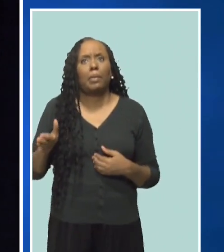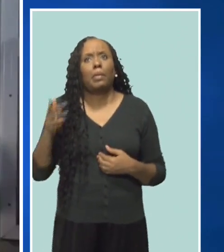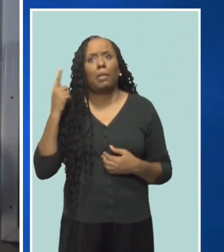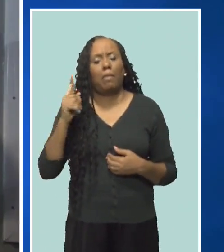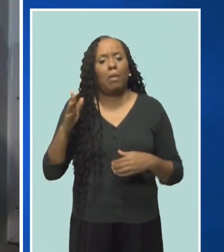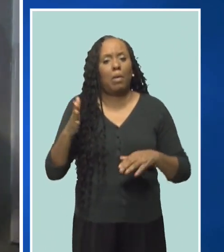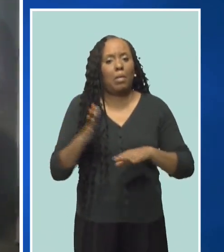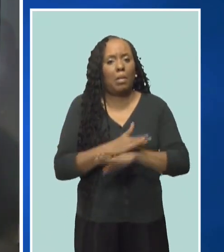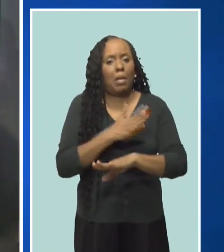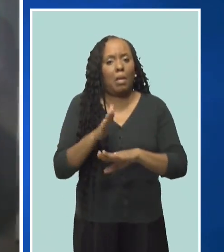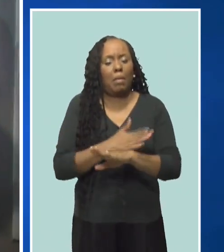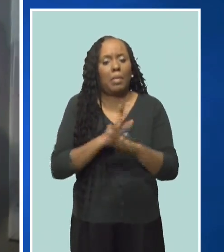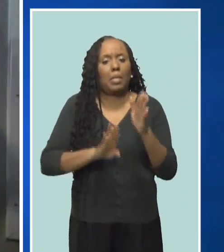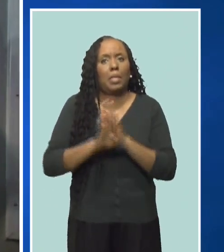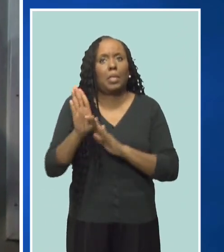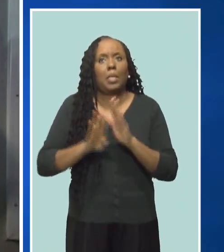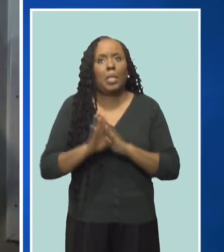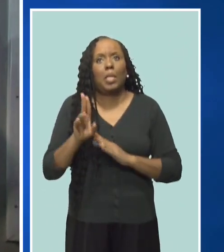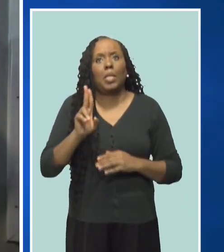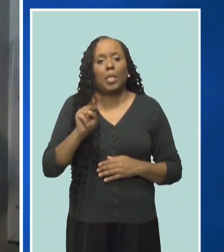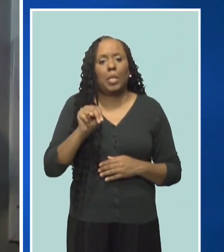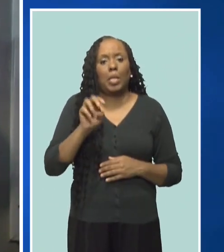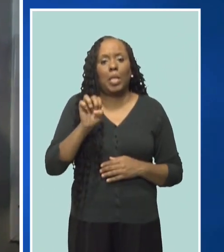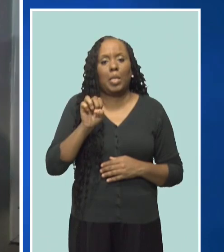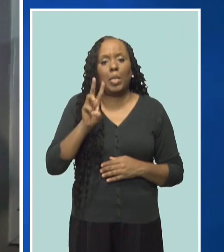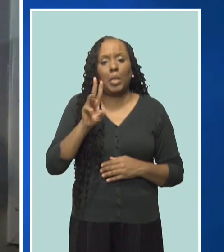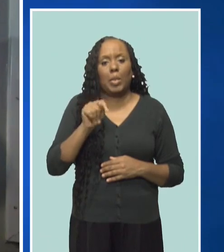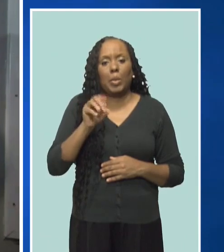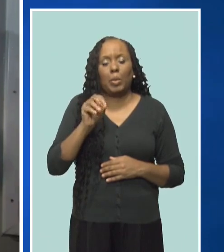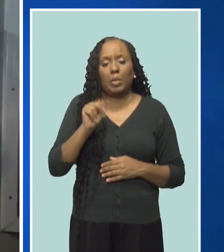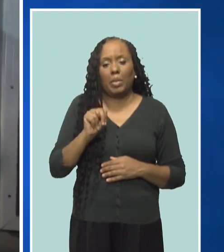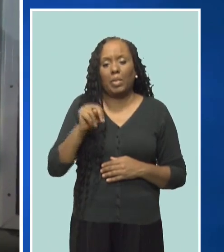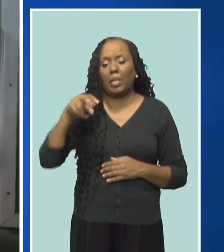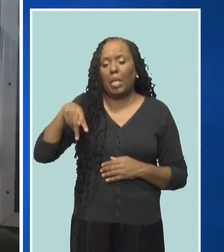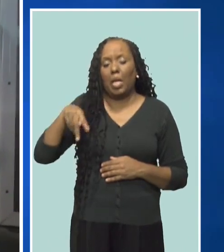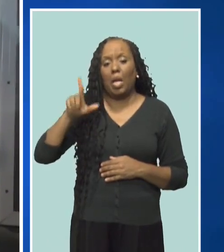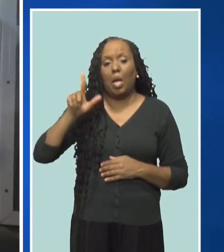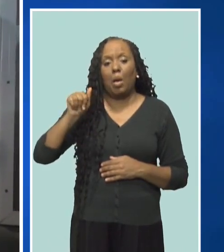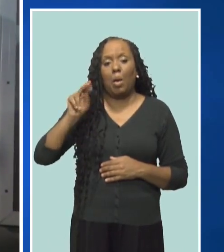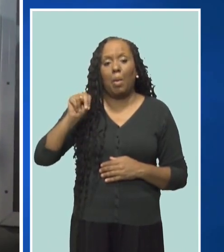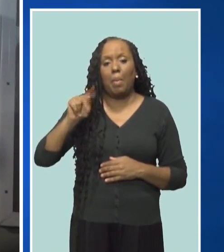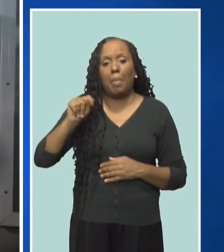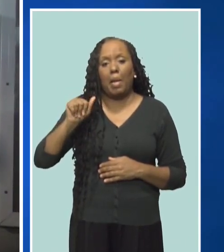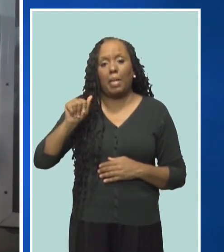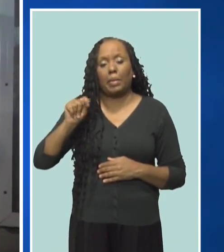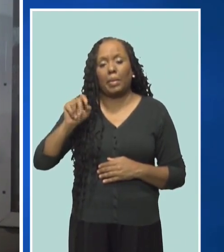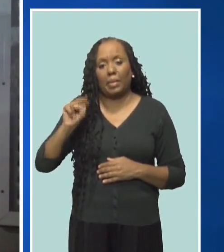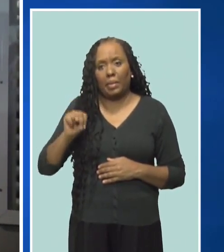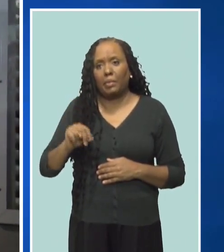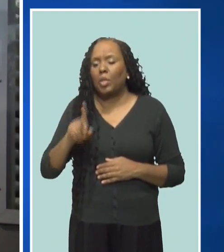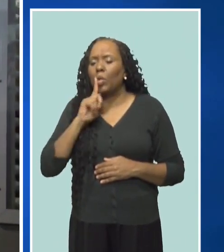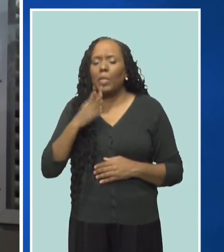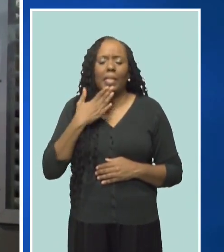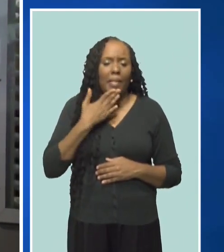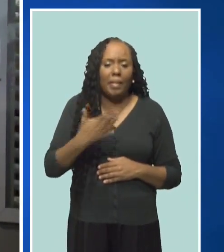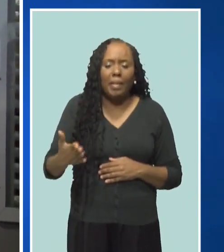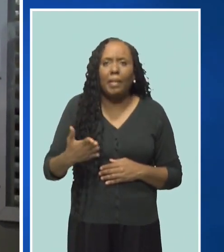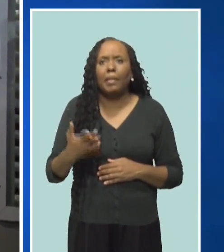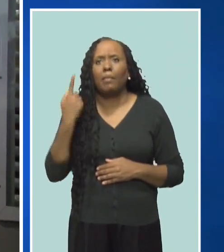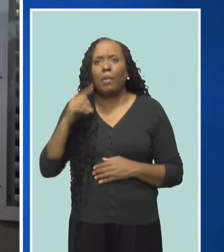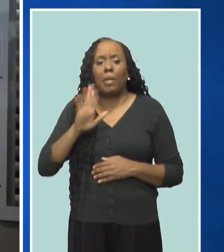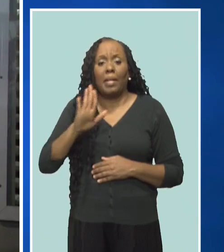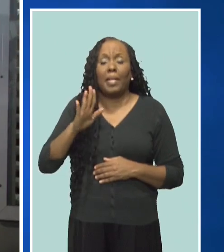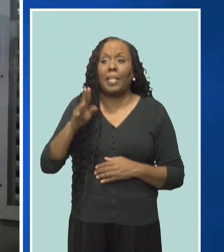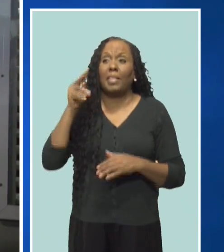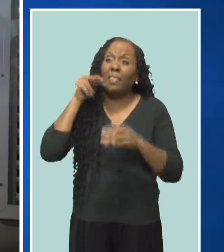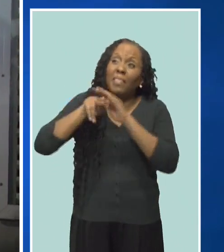Plantation. The minister thanked Sir Trevor for his contribution to the Barbados Museum and Historical Society over the years, lauding his vision and